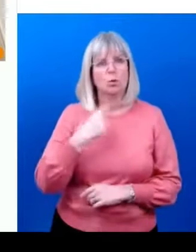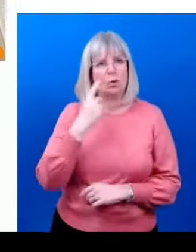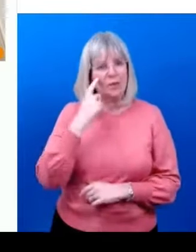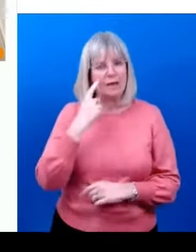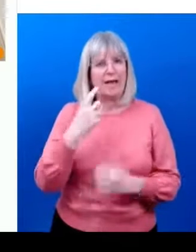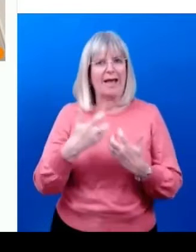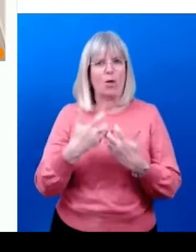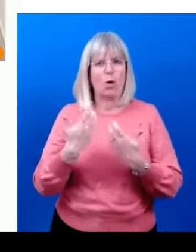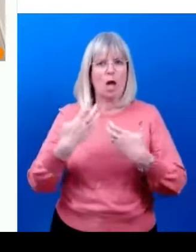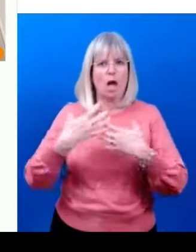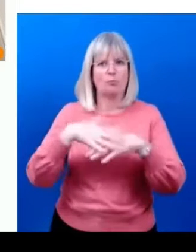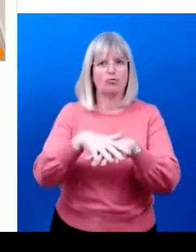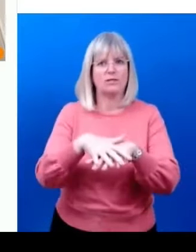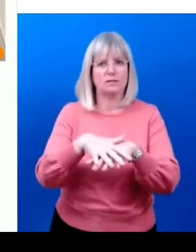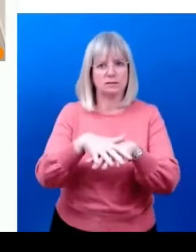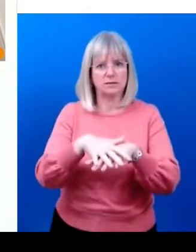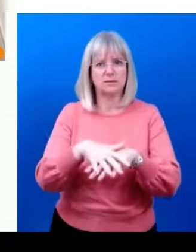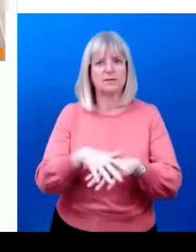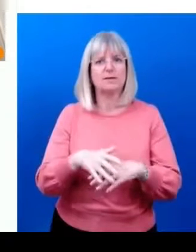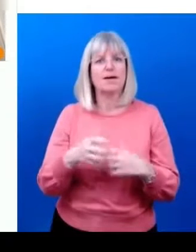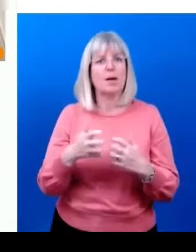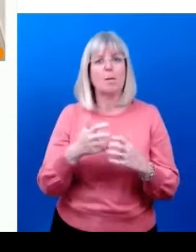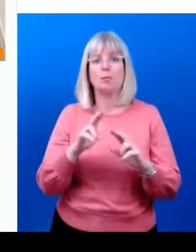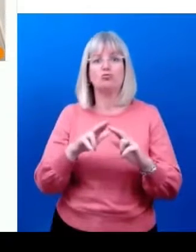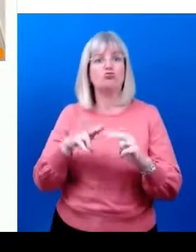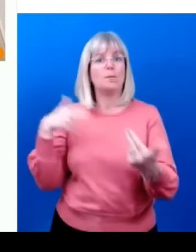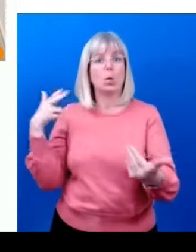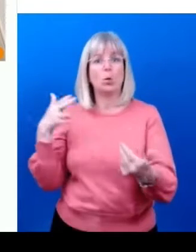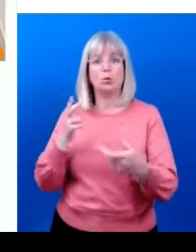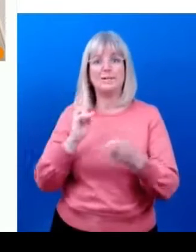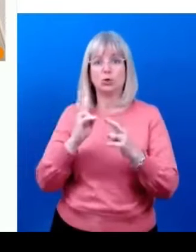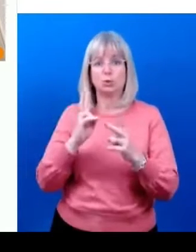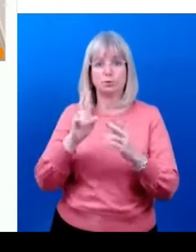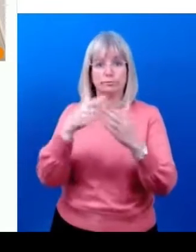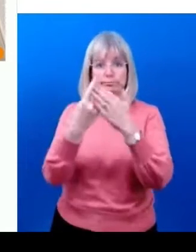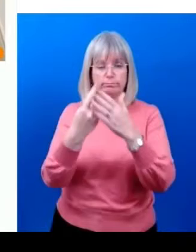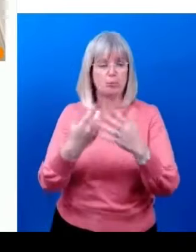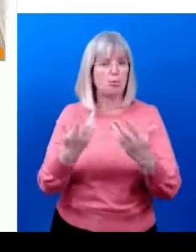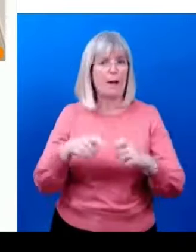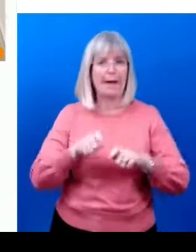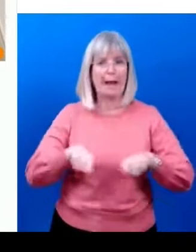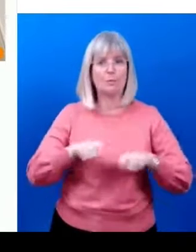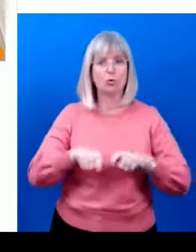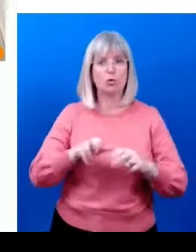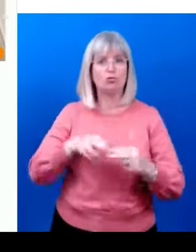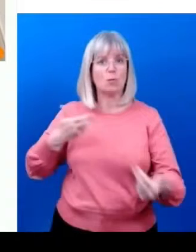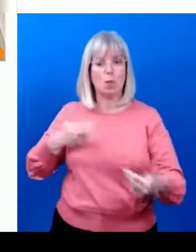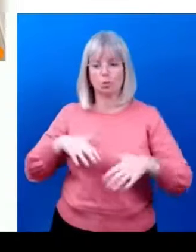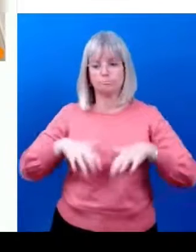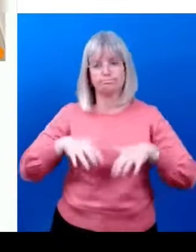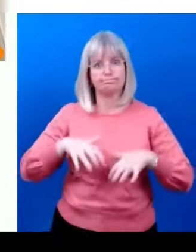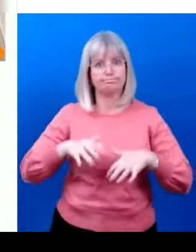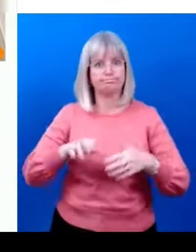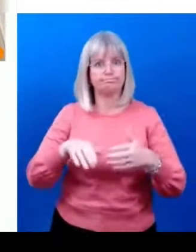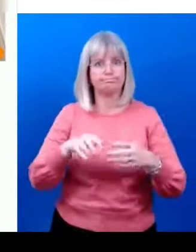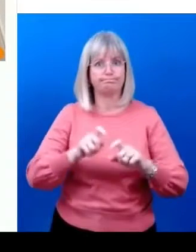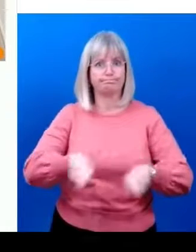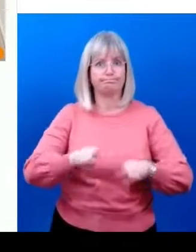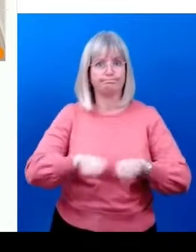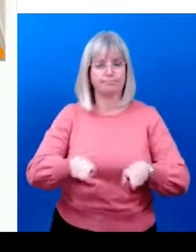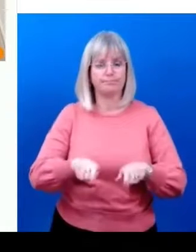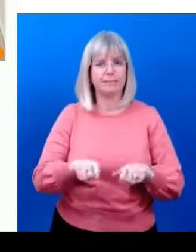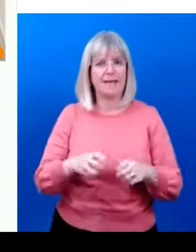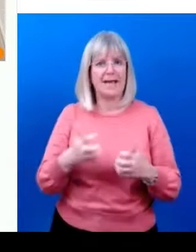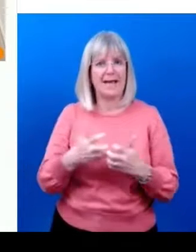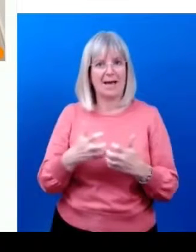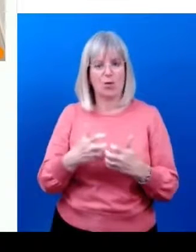in interpreters remotely? How do we bring in captioners remotely? And how do we utilize that so that we can